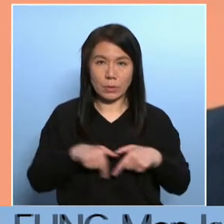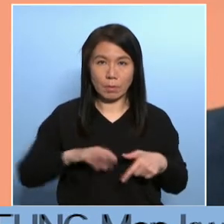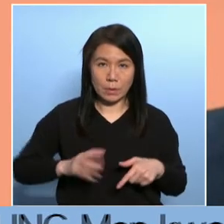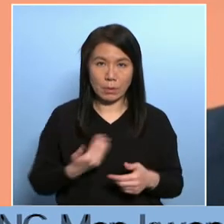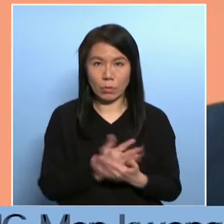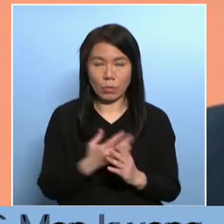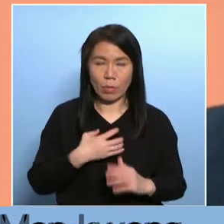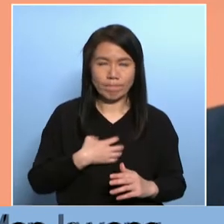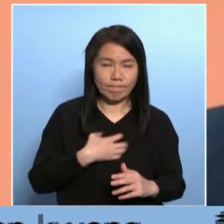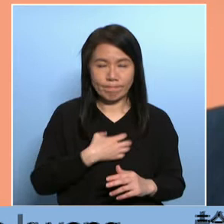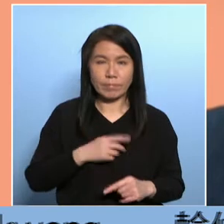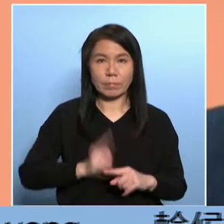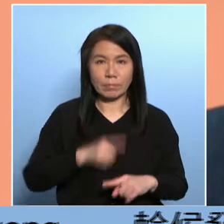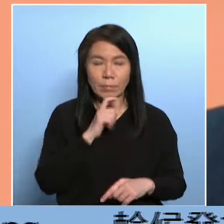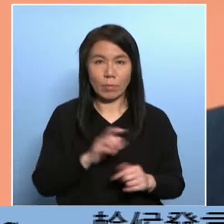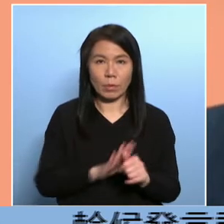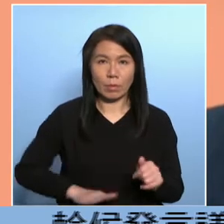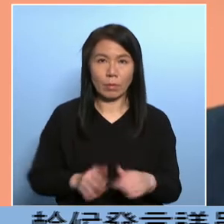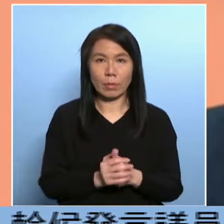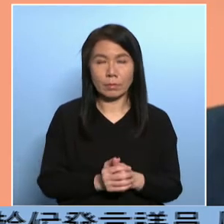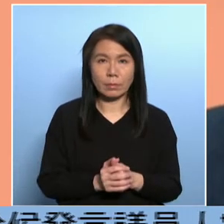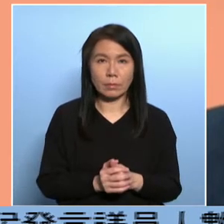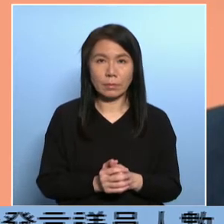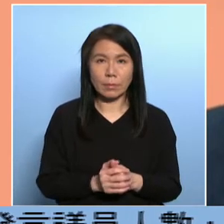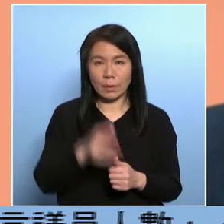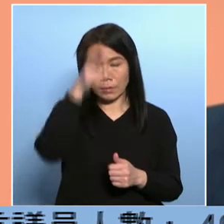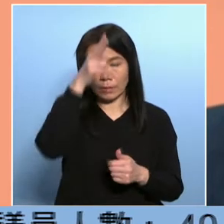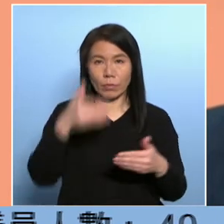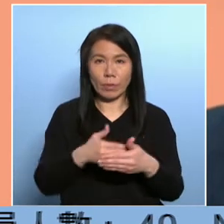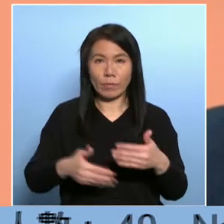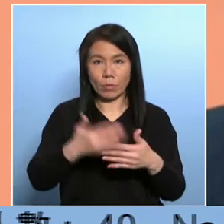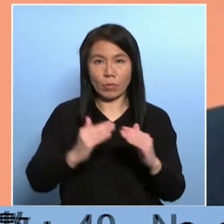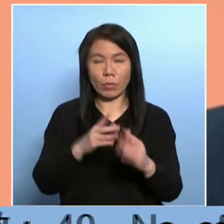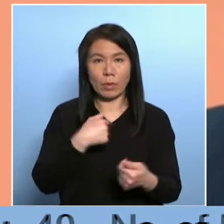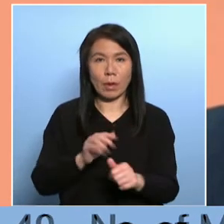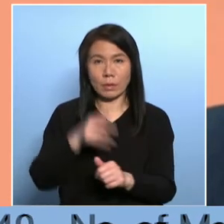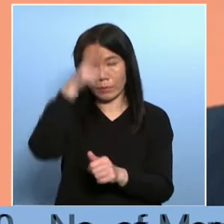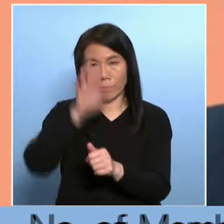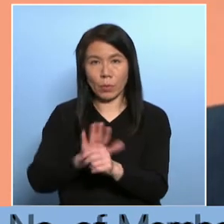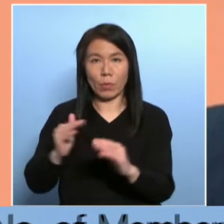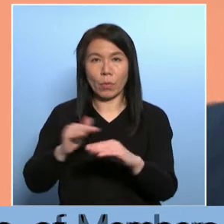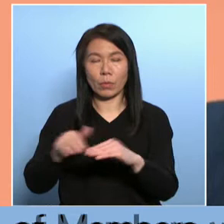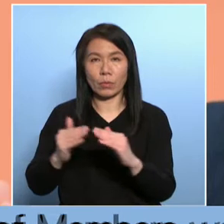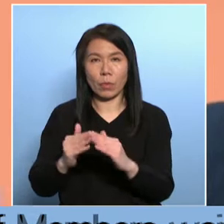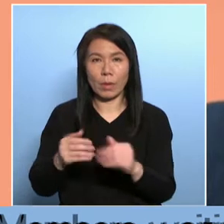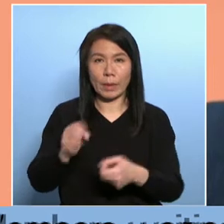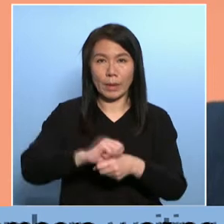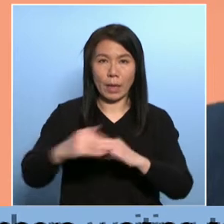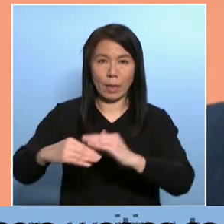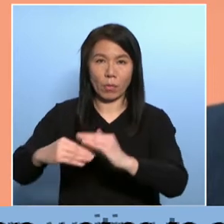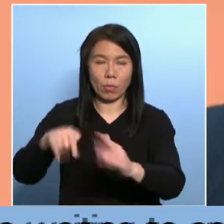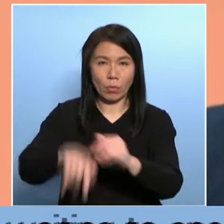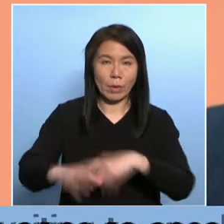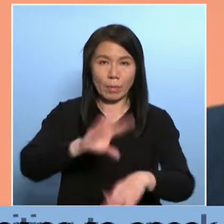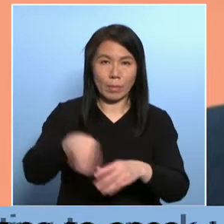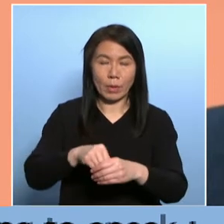This really affects the mood of women at home. They are the pillars of our families. Or maybe the THB or the Security